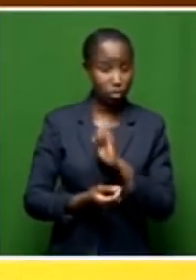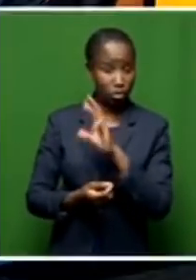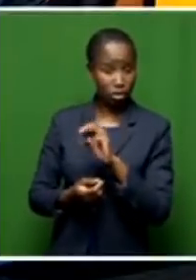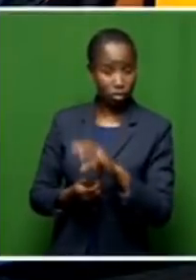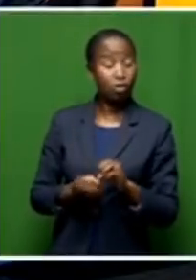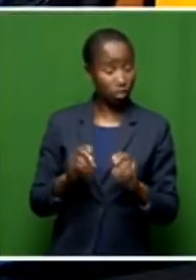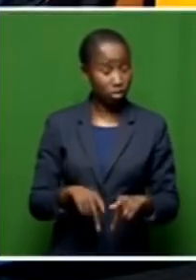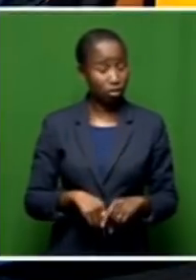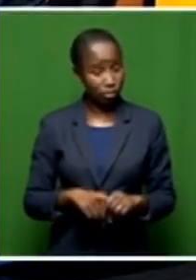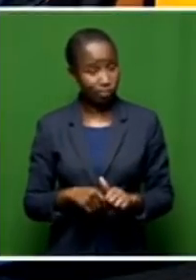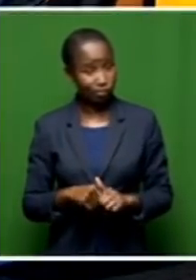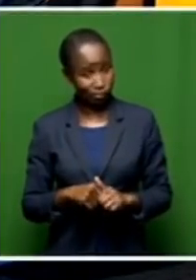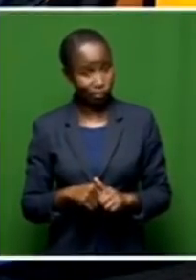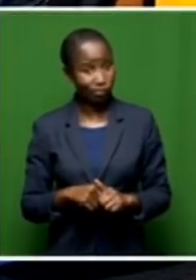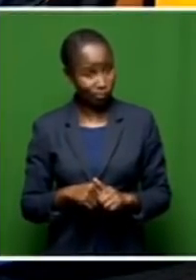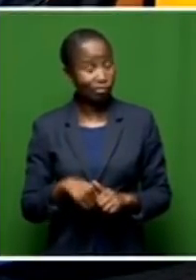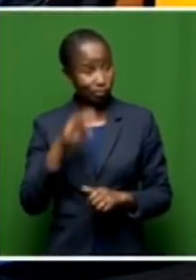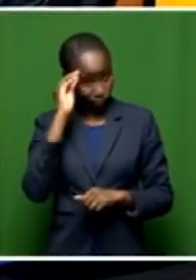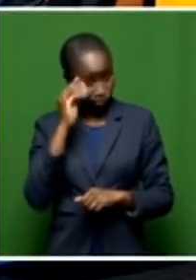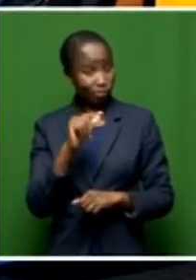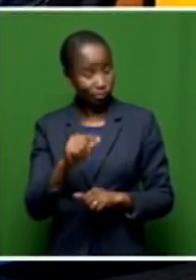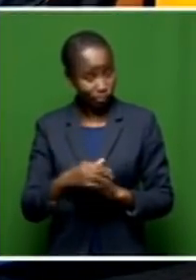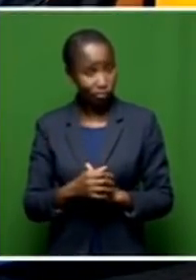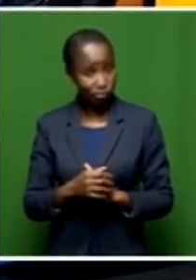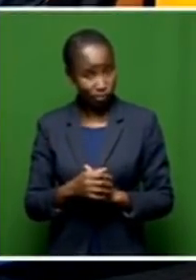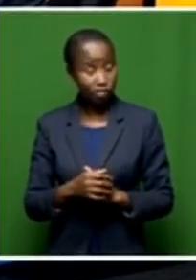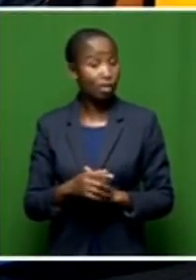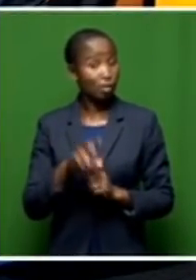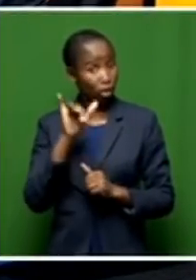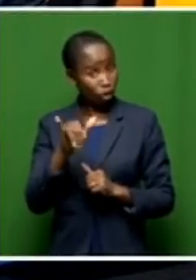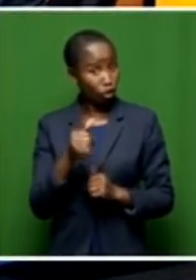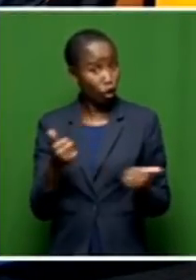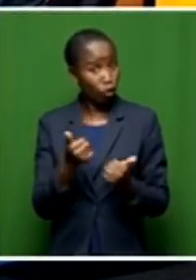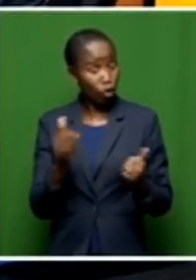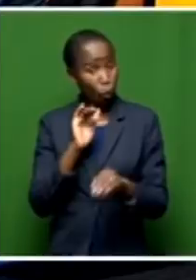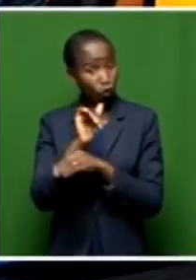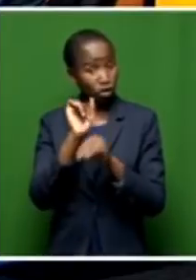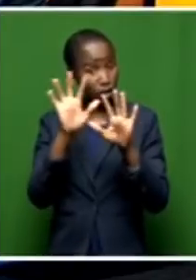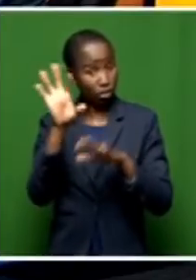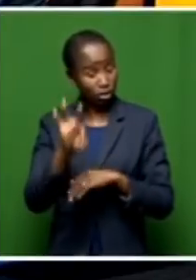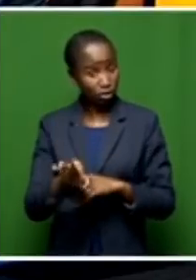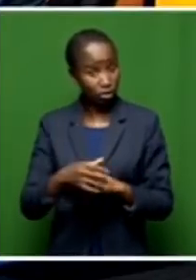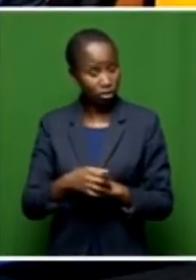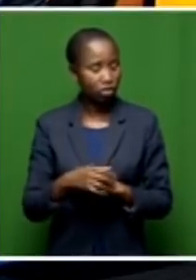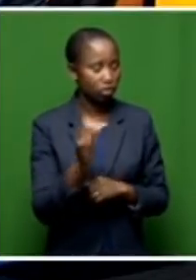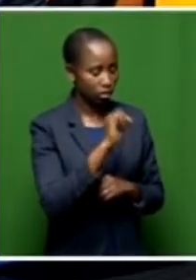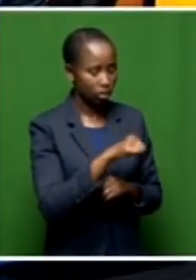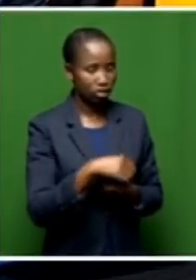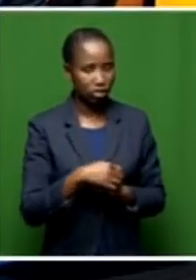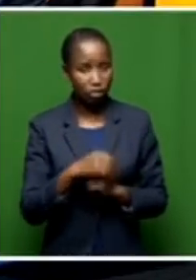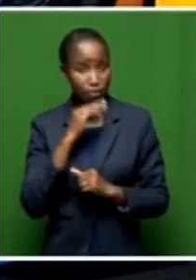Interesting. And that's already more than 10%. Yes. That we're looking at. Yeah. So, Yeah.